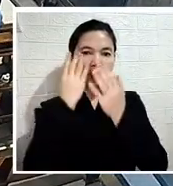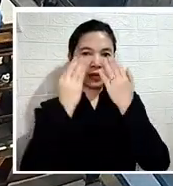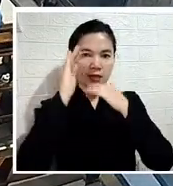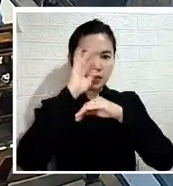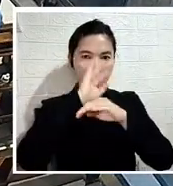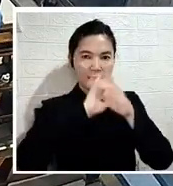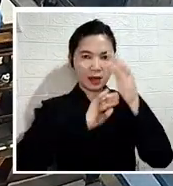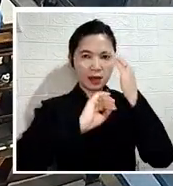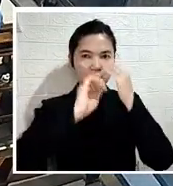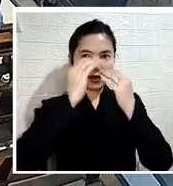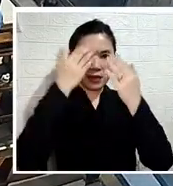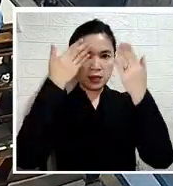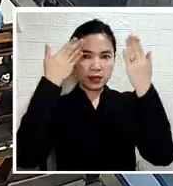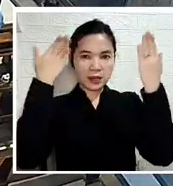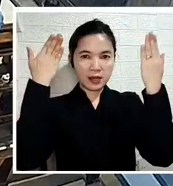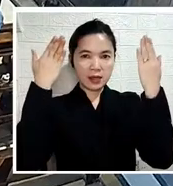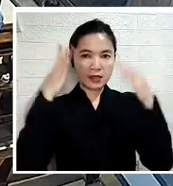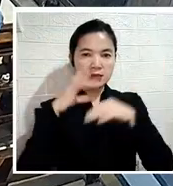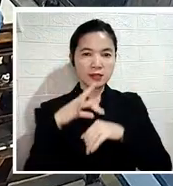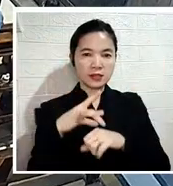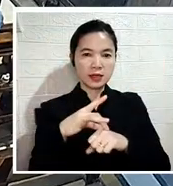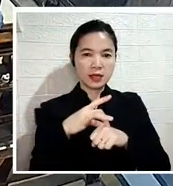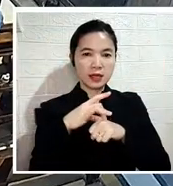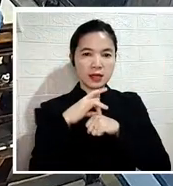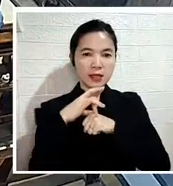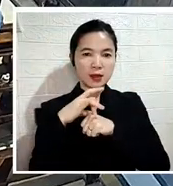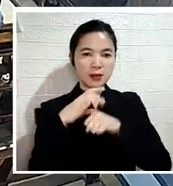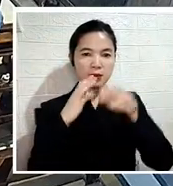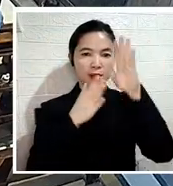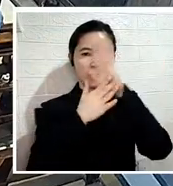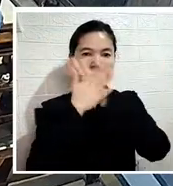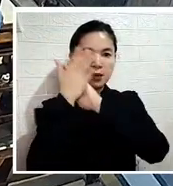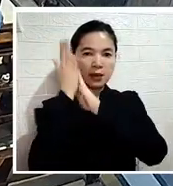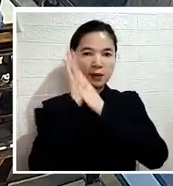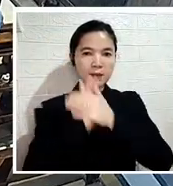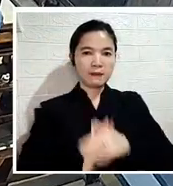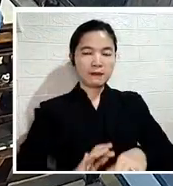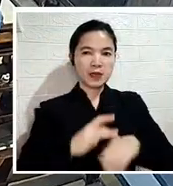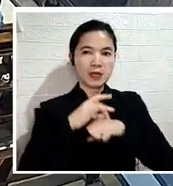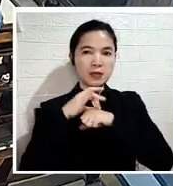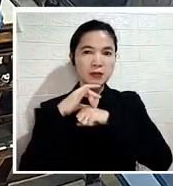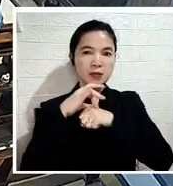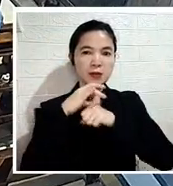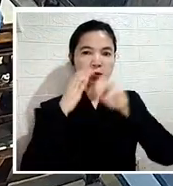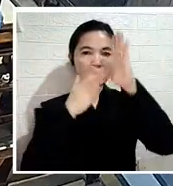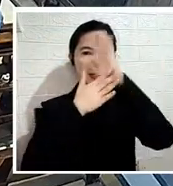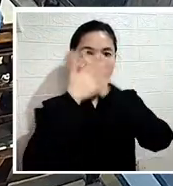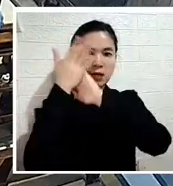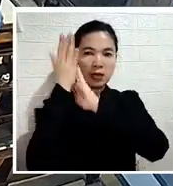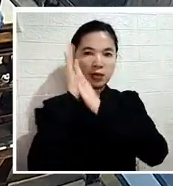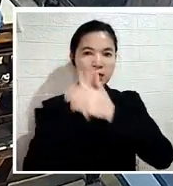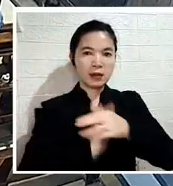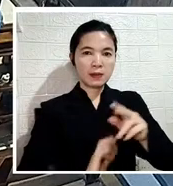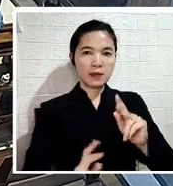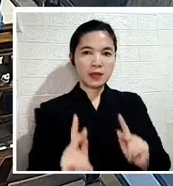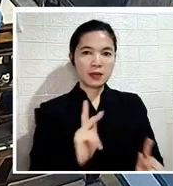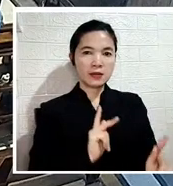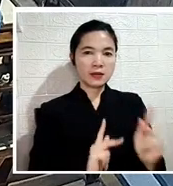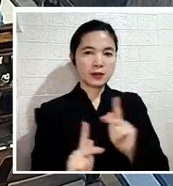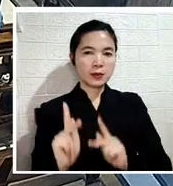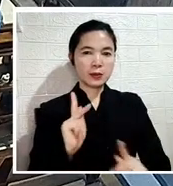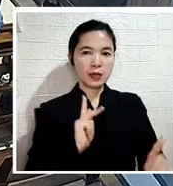the highest, and on earth peace on earth, peace